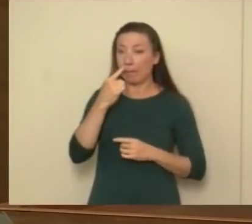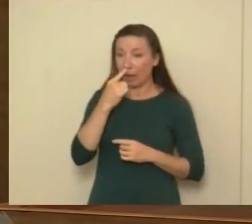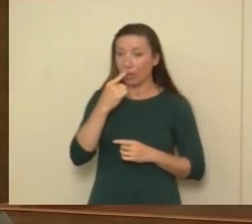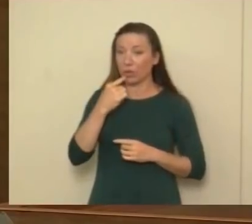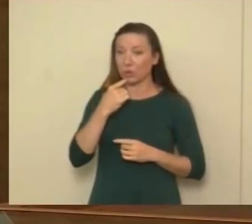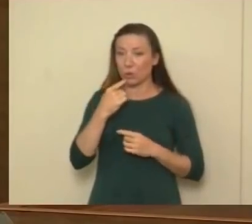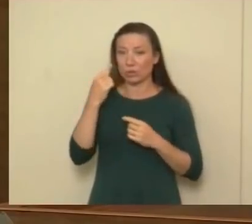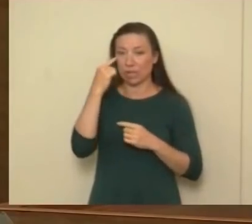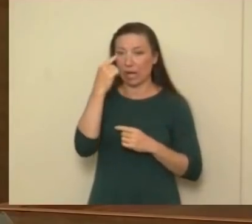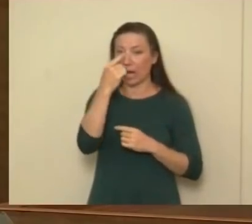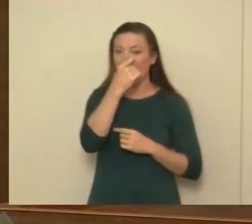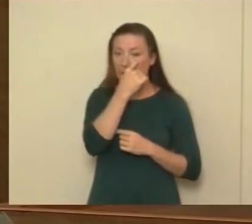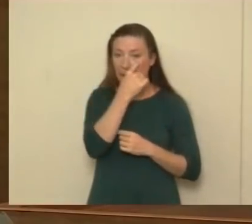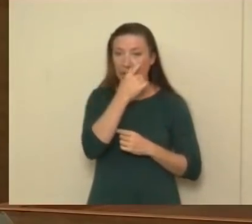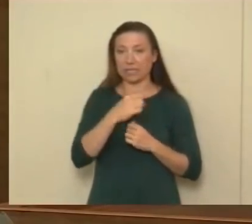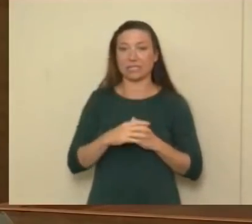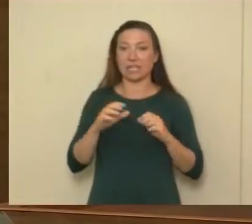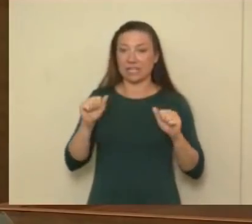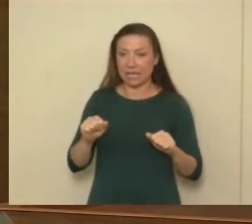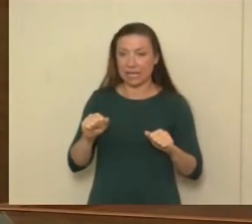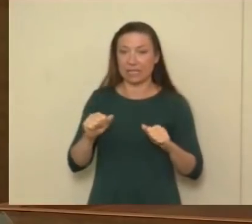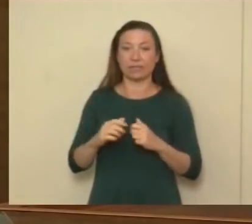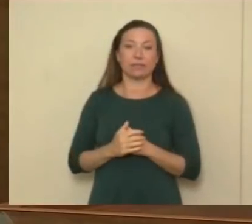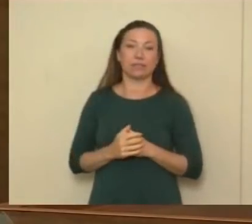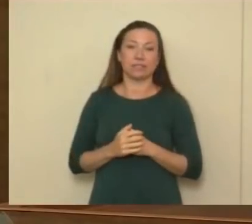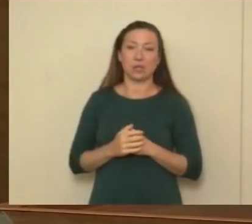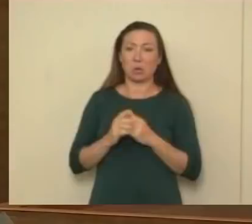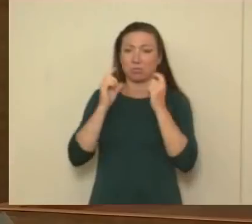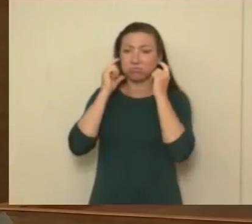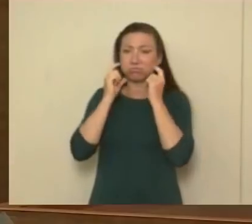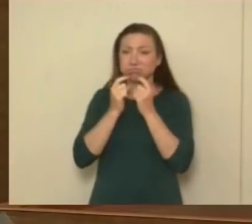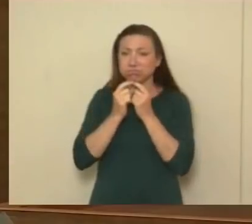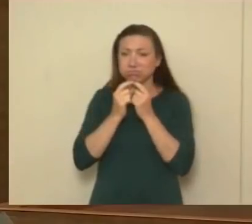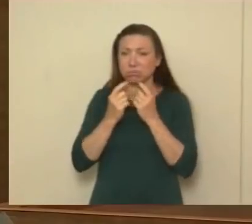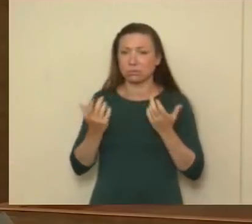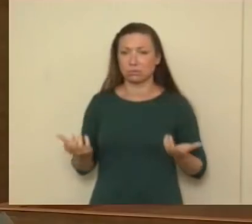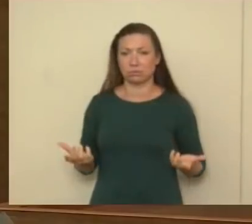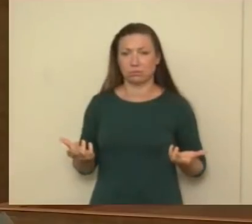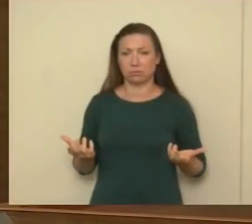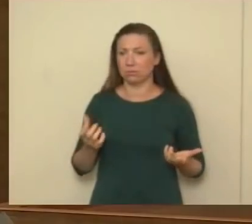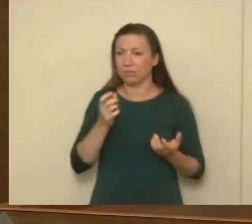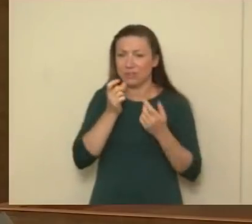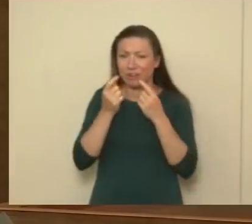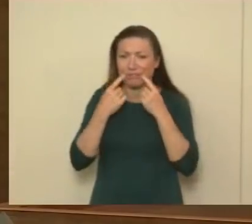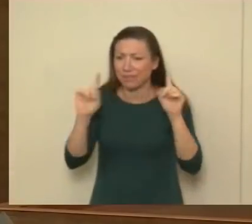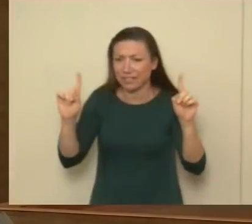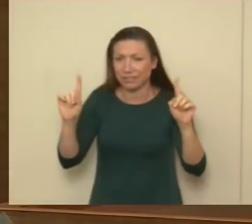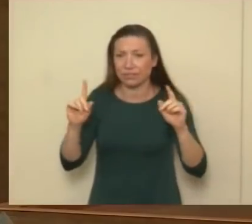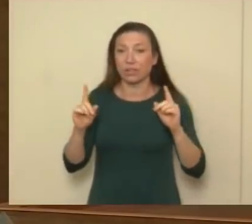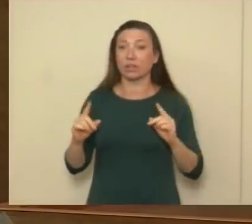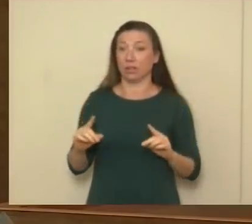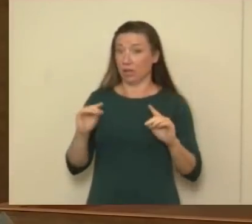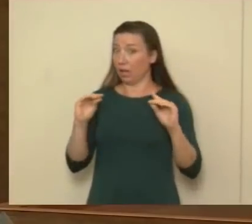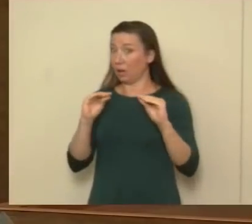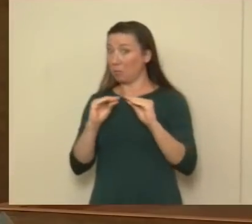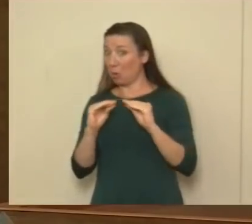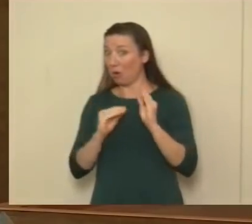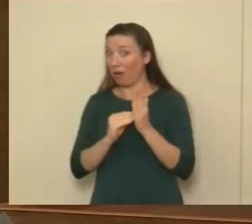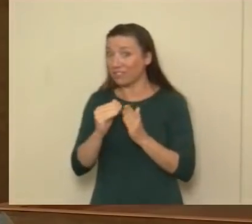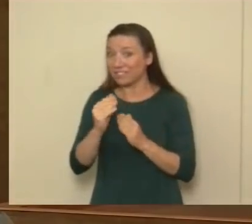So protecting your chin doesn't work. Even more common method is this one.